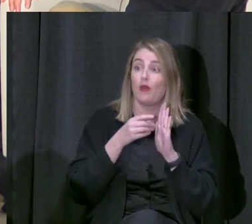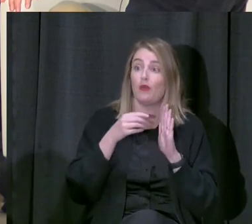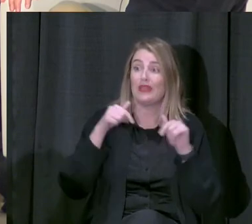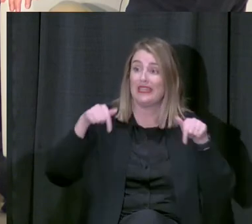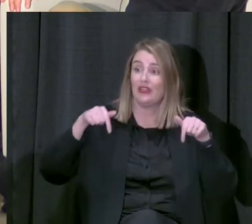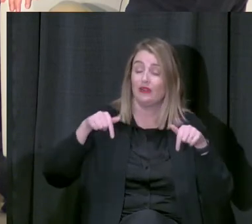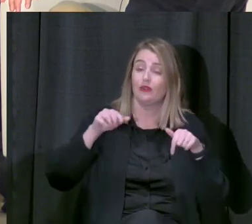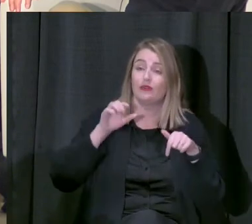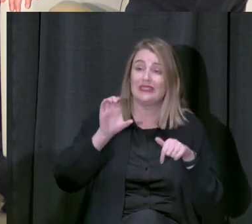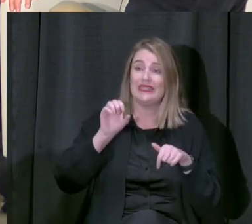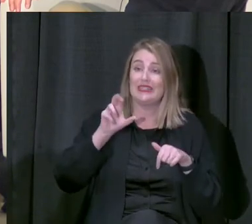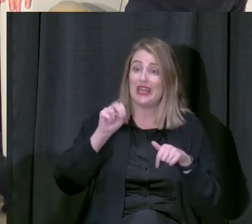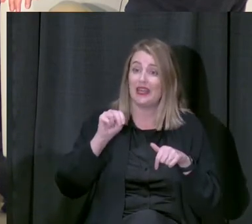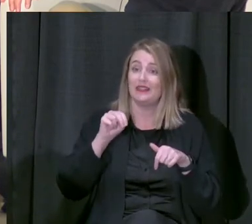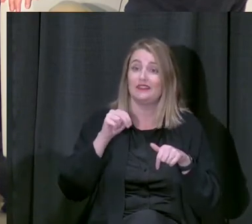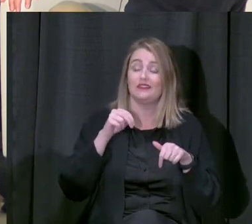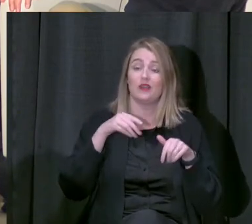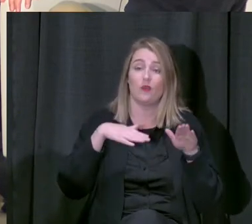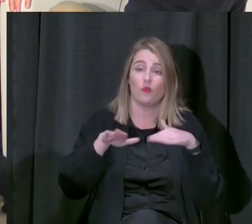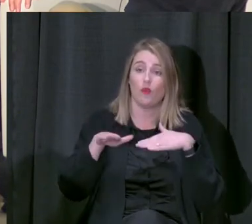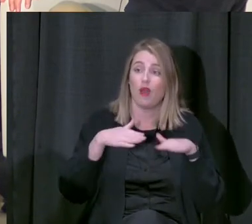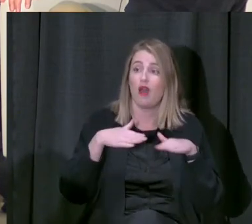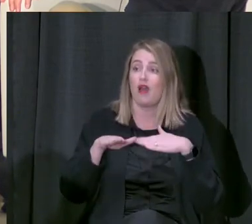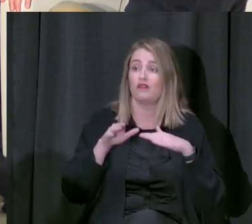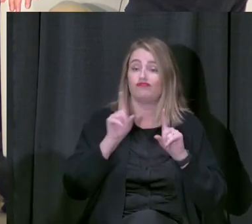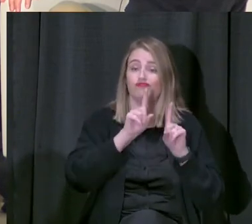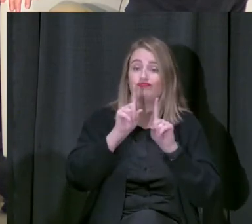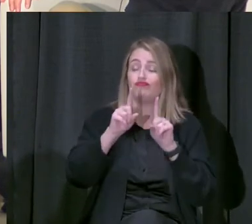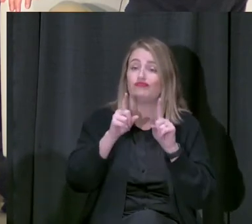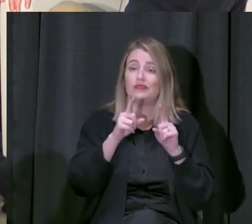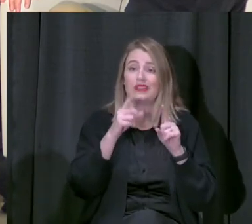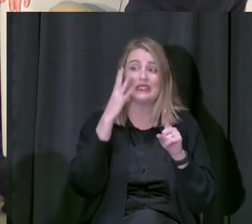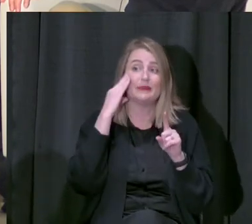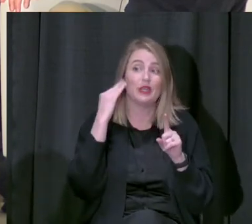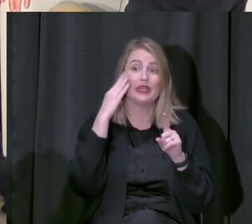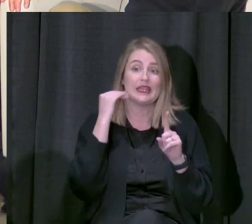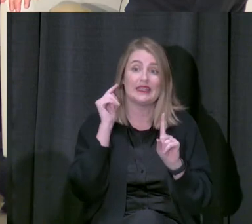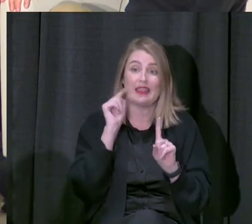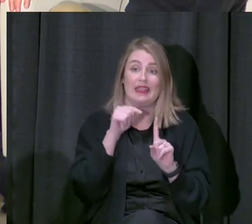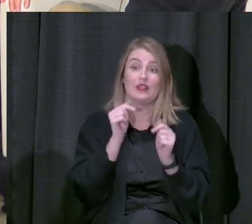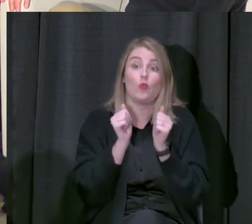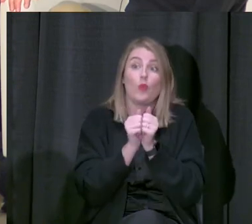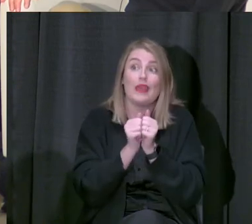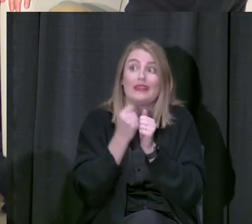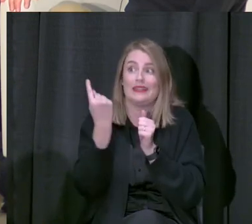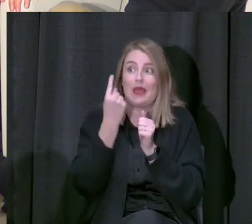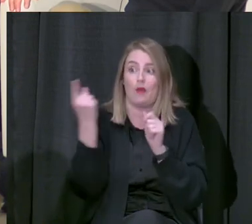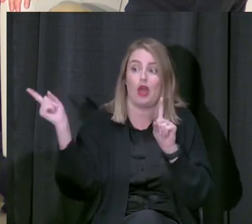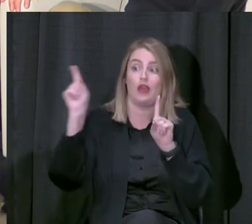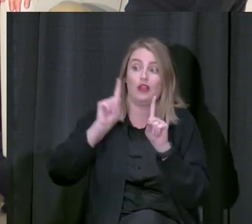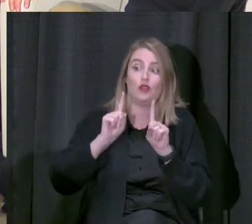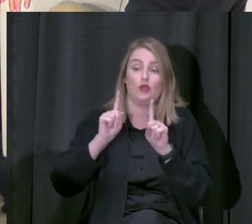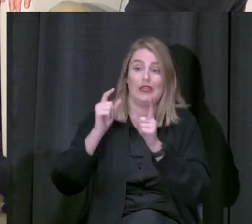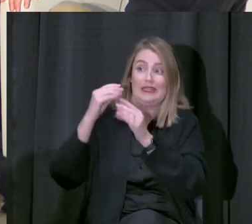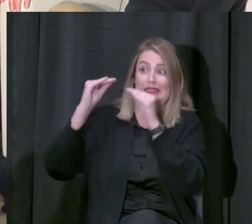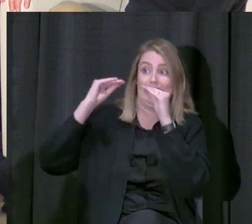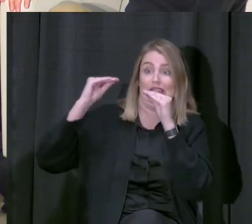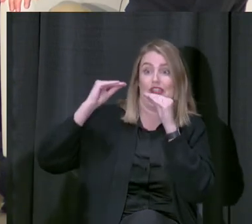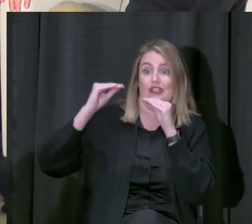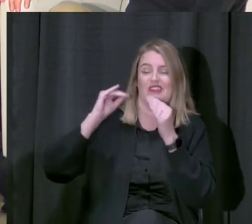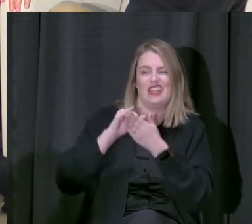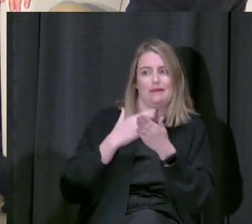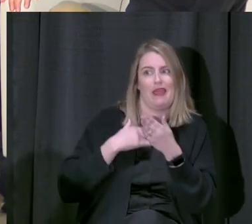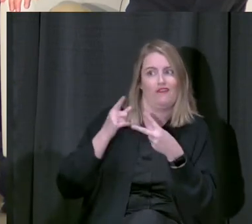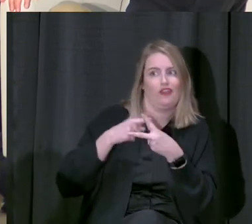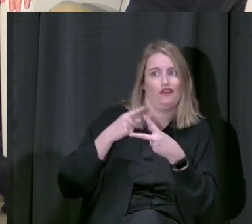a chance where we could experience this with someone who can give us some guidance? That's question number